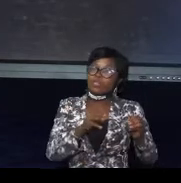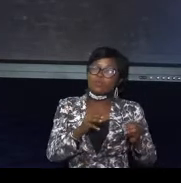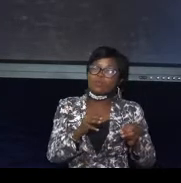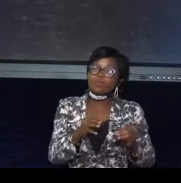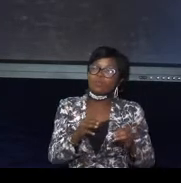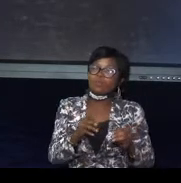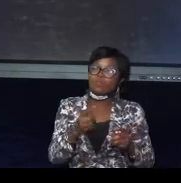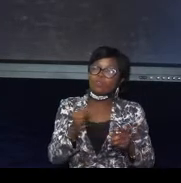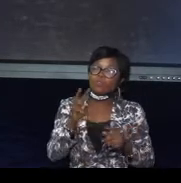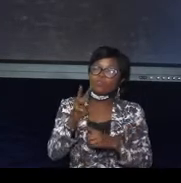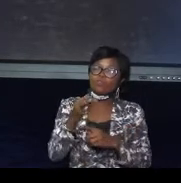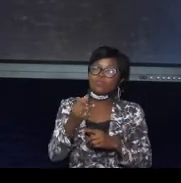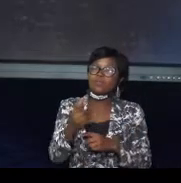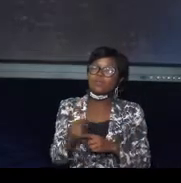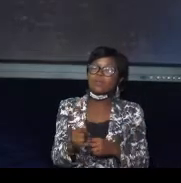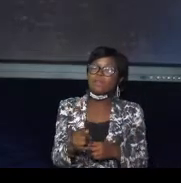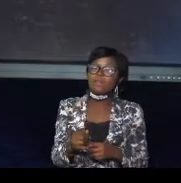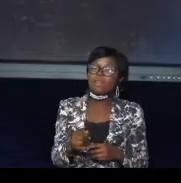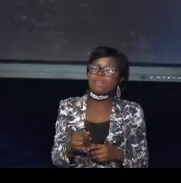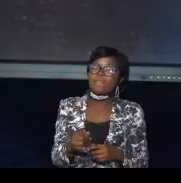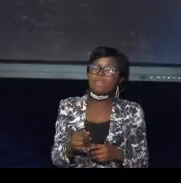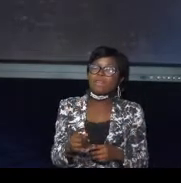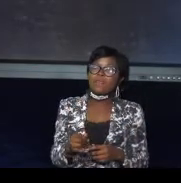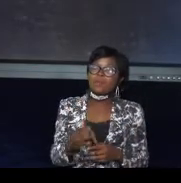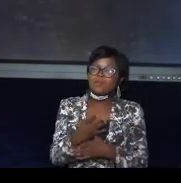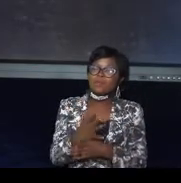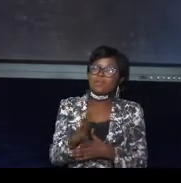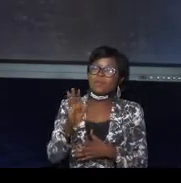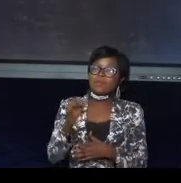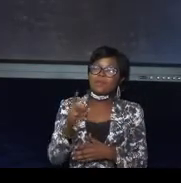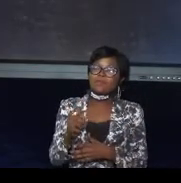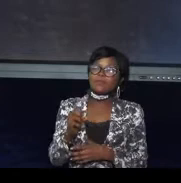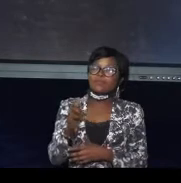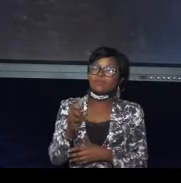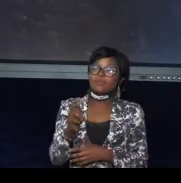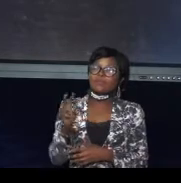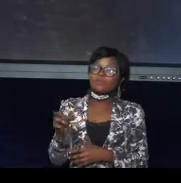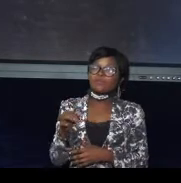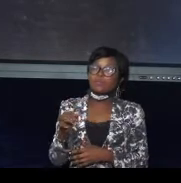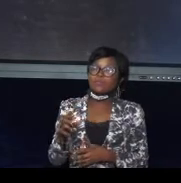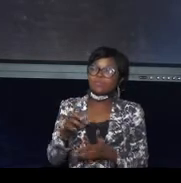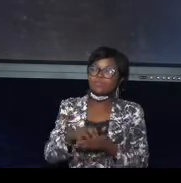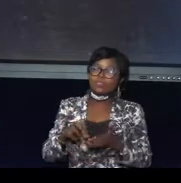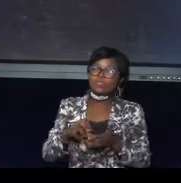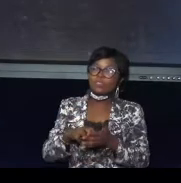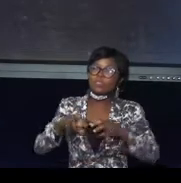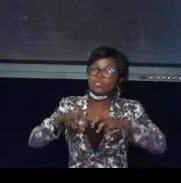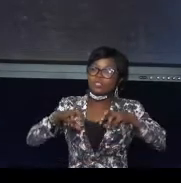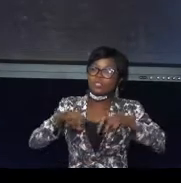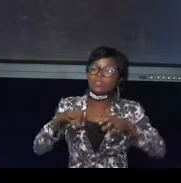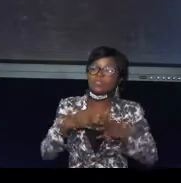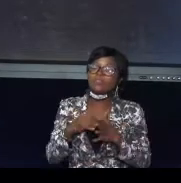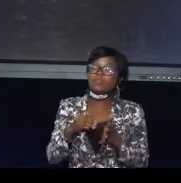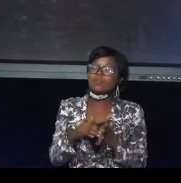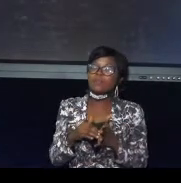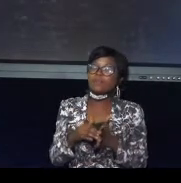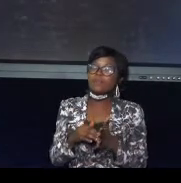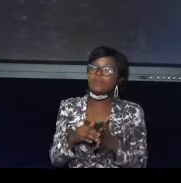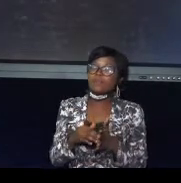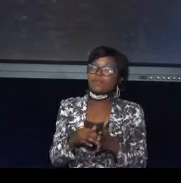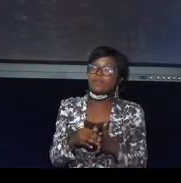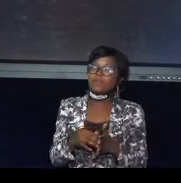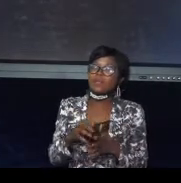here. 24 divided into 2 is 12. 36 divided into 2 is 18. Now check it again. Can 2 still